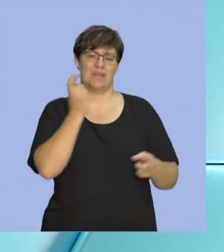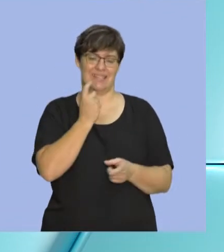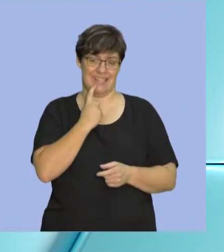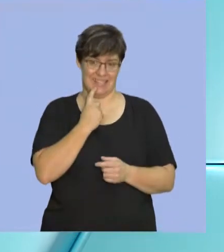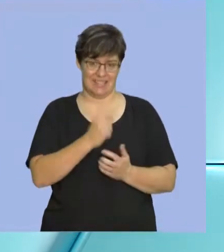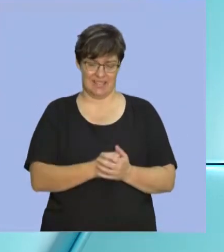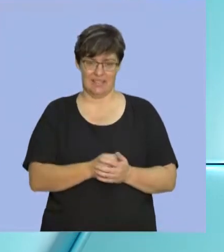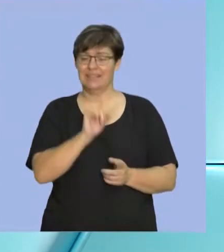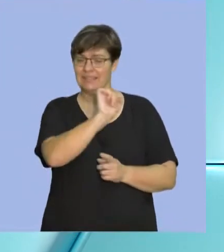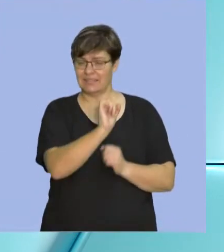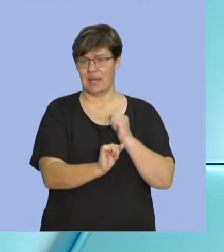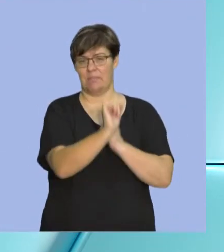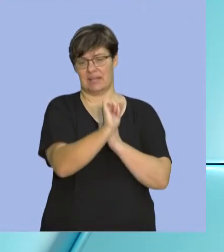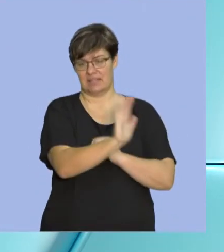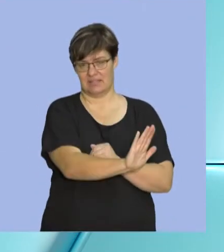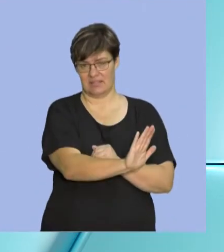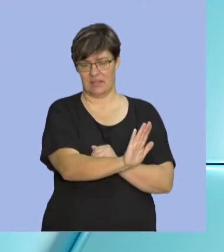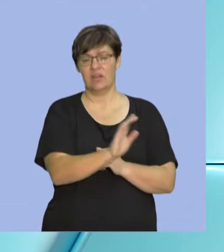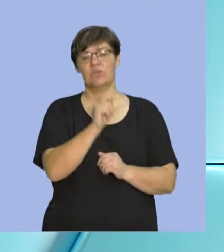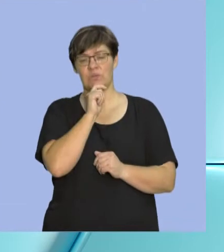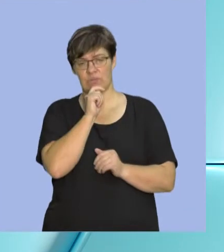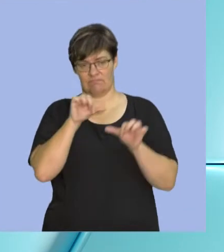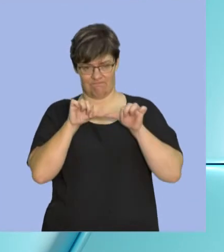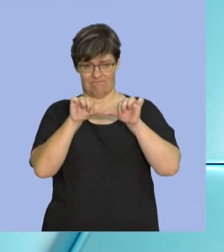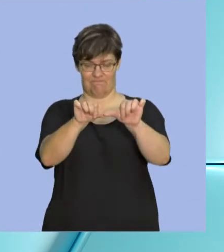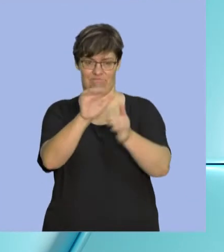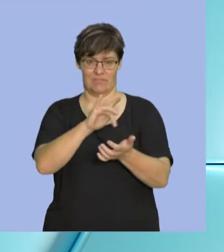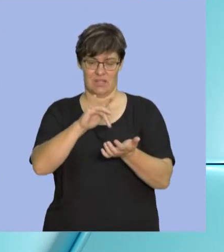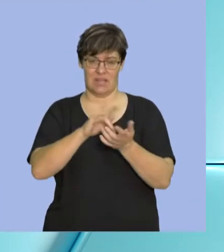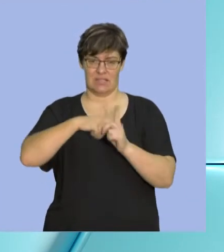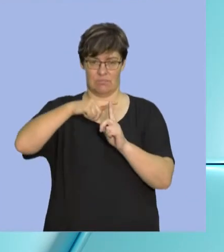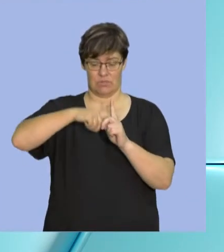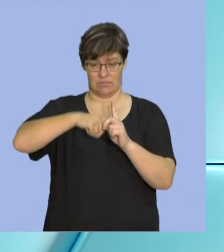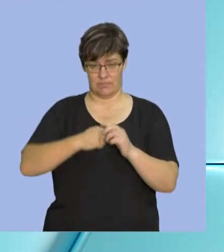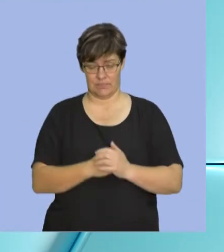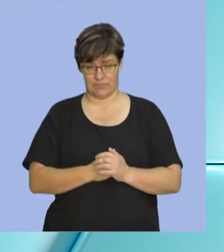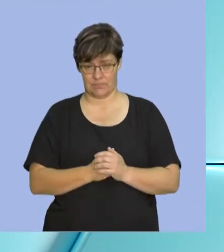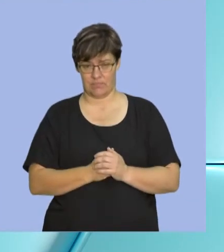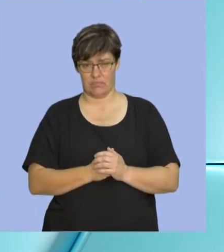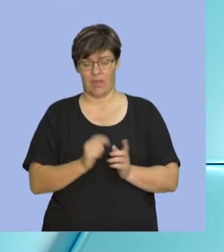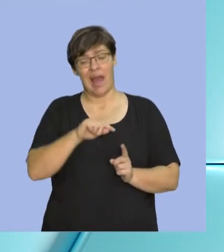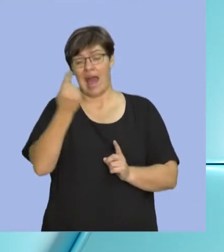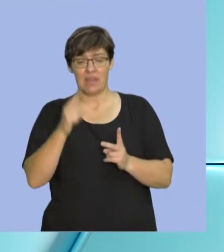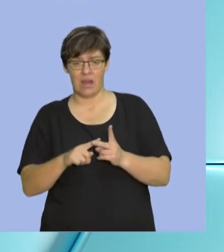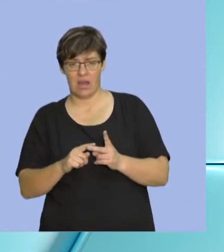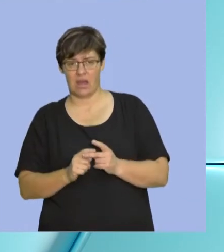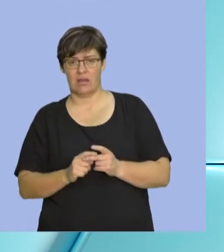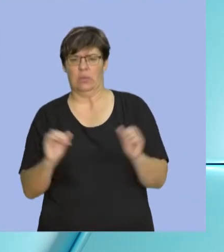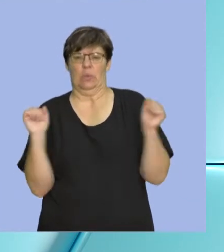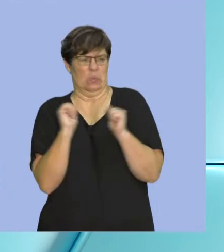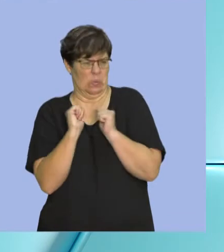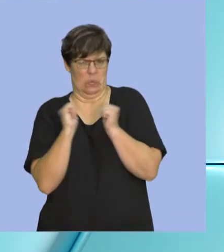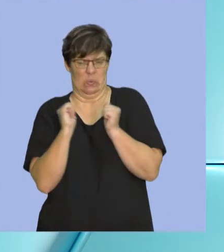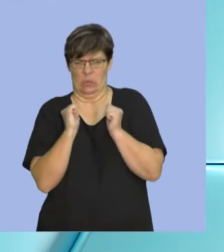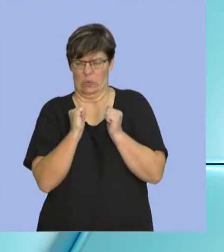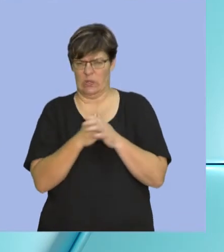their mechanism that the body uses to maintain their core temperature. You find other individuals also tend to feel much colder at